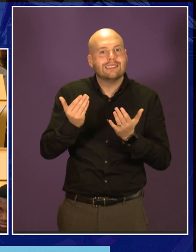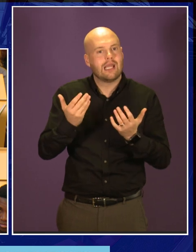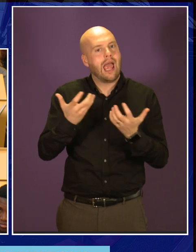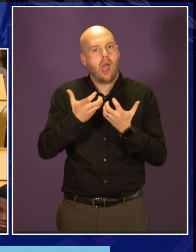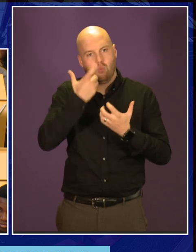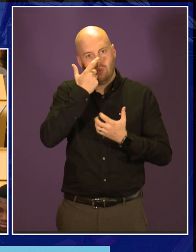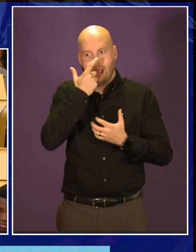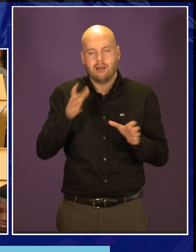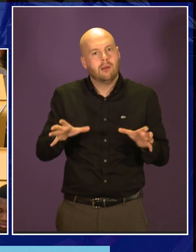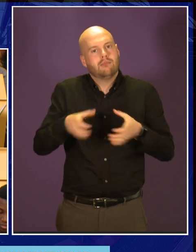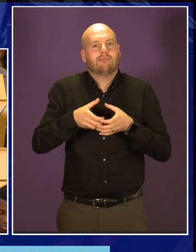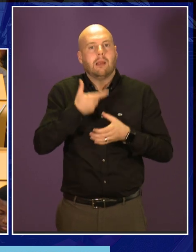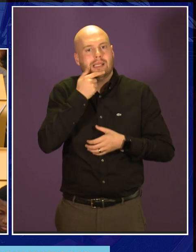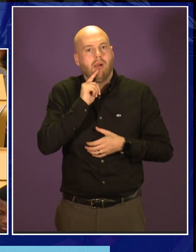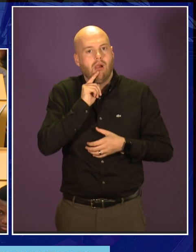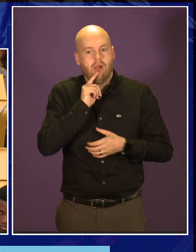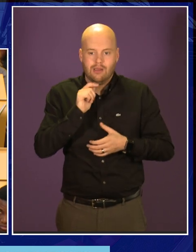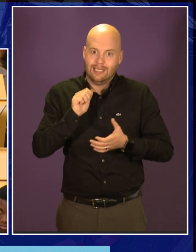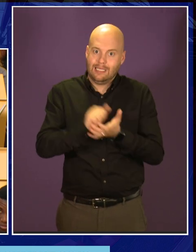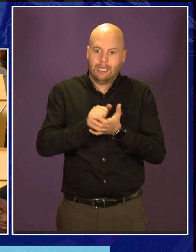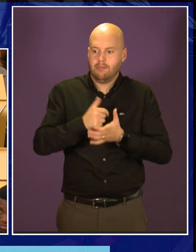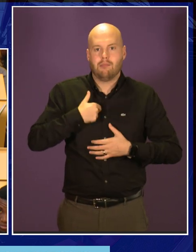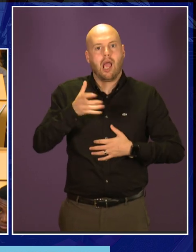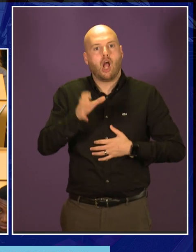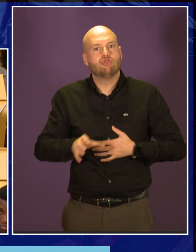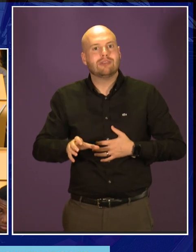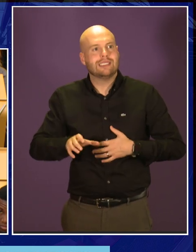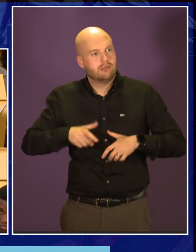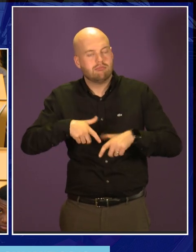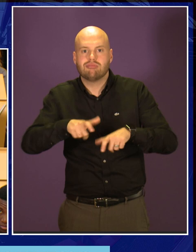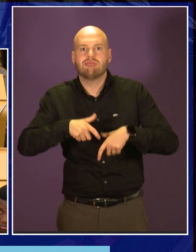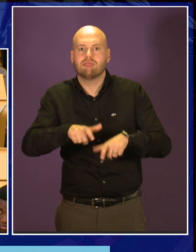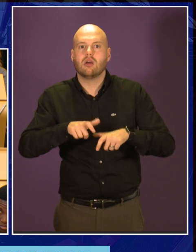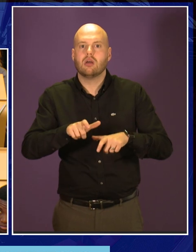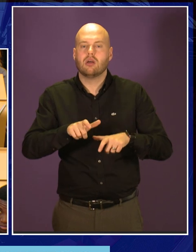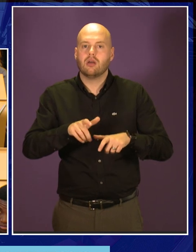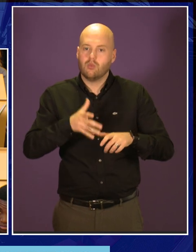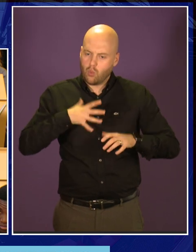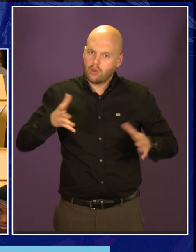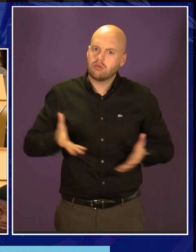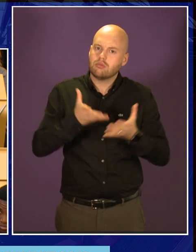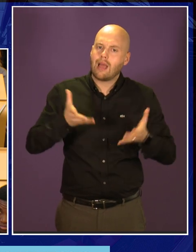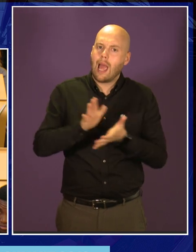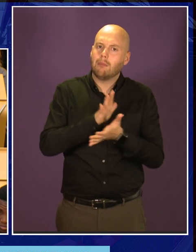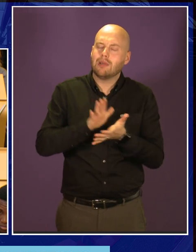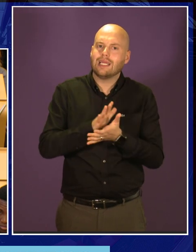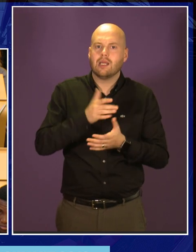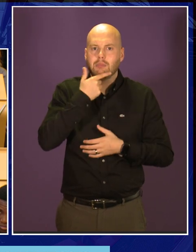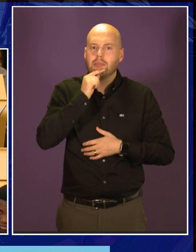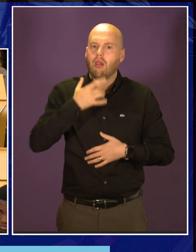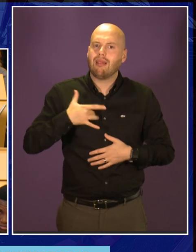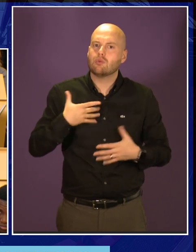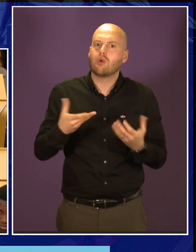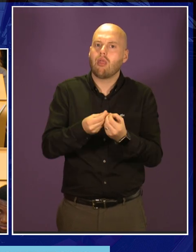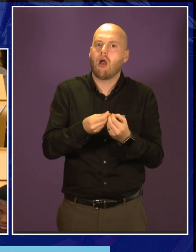together and keep the country moving by virtue of the way, if our people could have lived together 100 years ago using